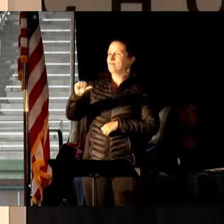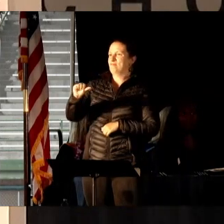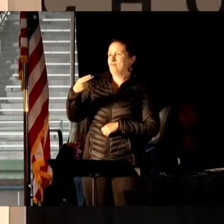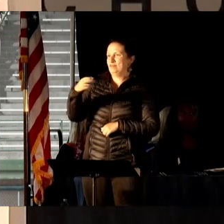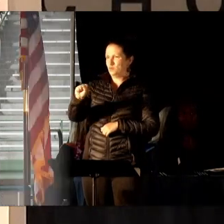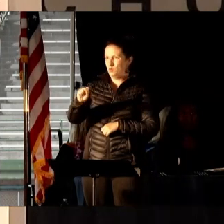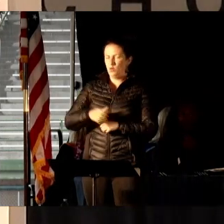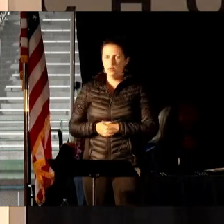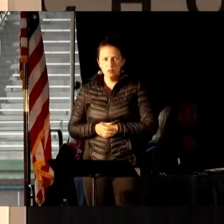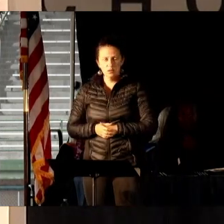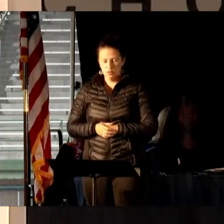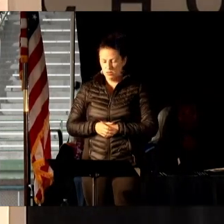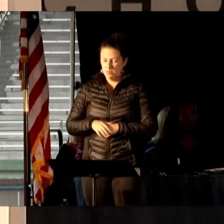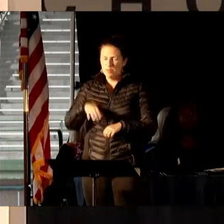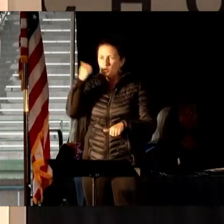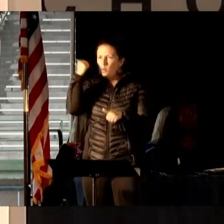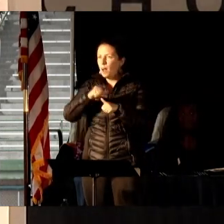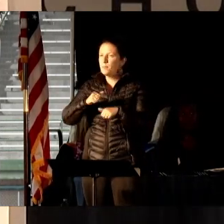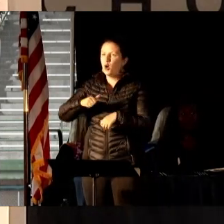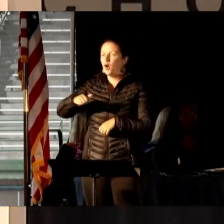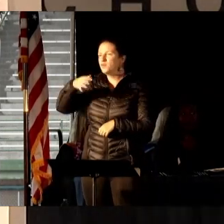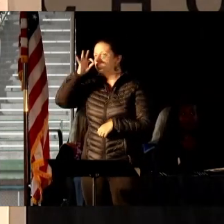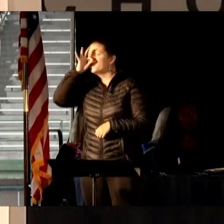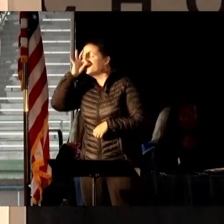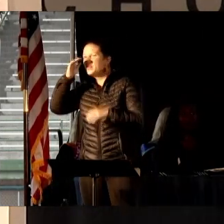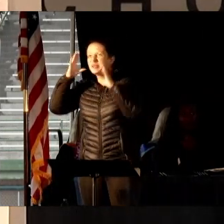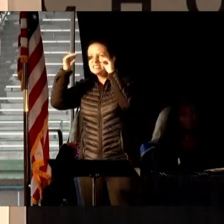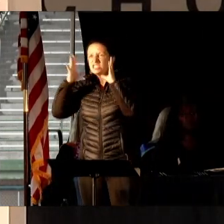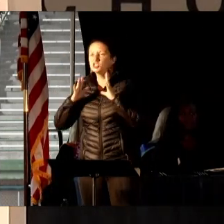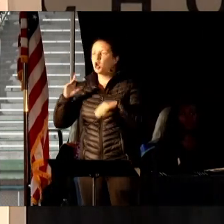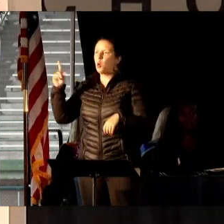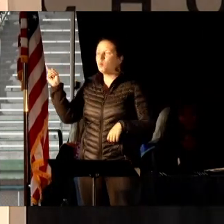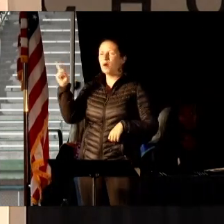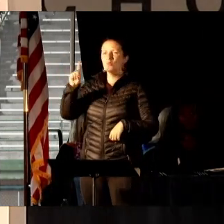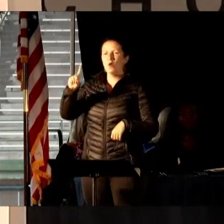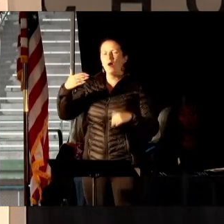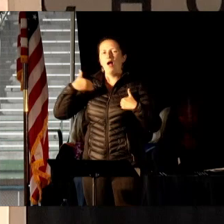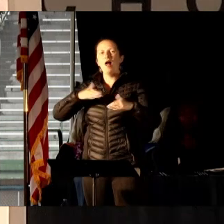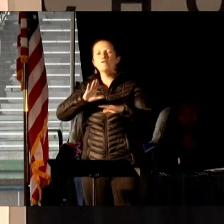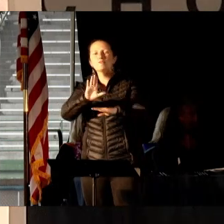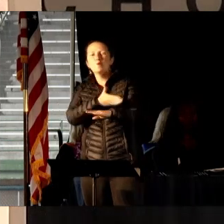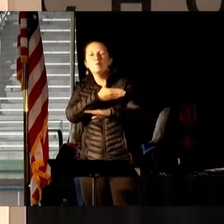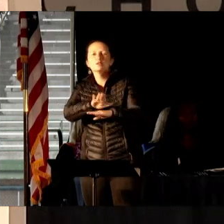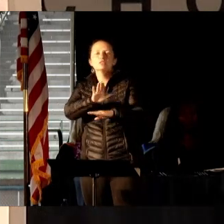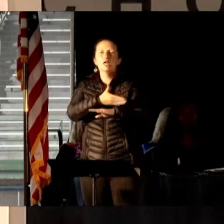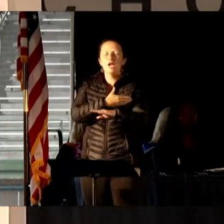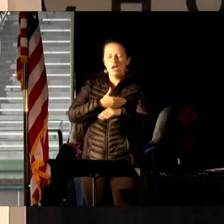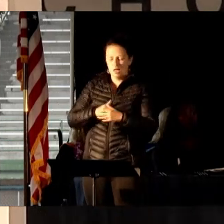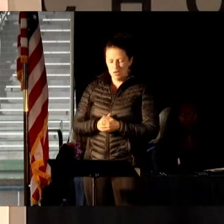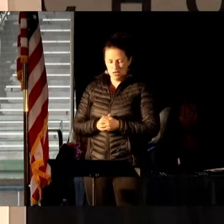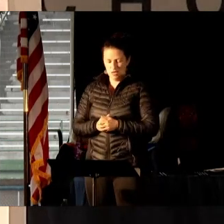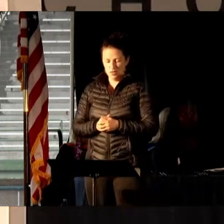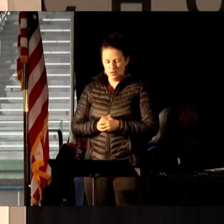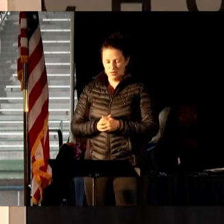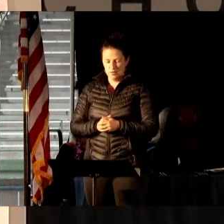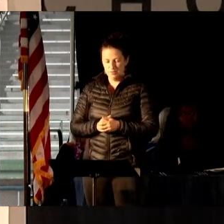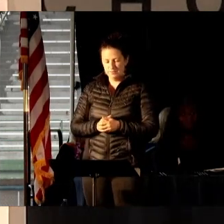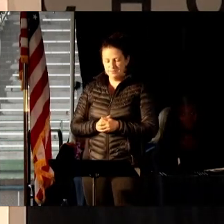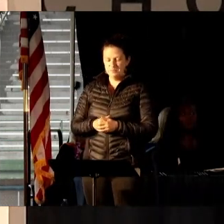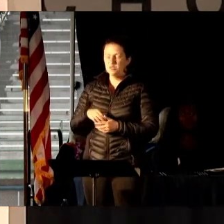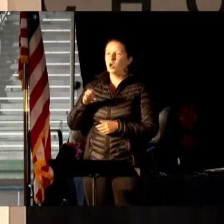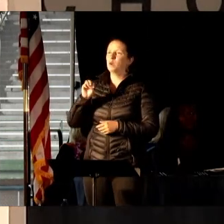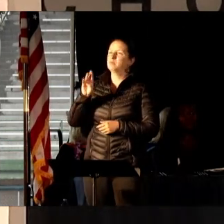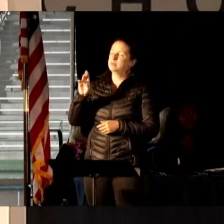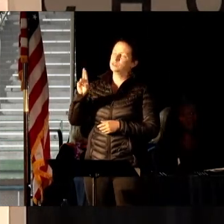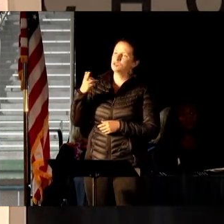Mr. Thompson during freshman year, walking around with his music, and Ms. Doyle in her relaxed